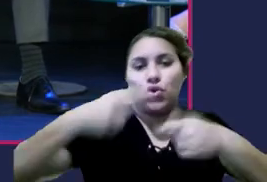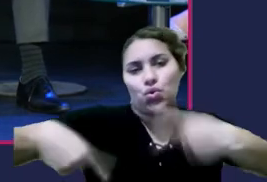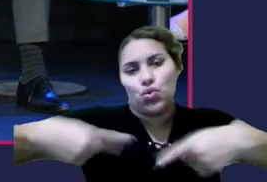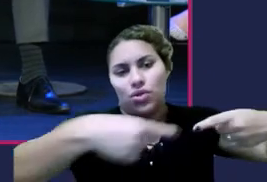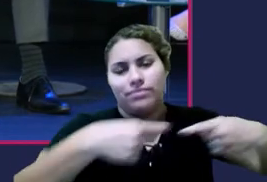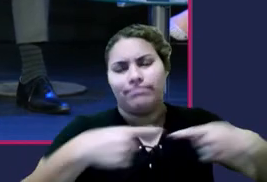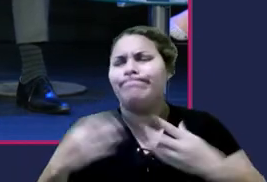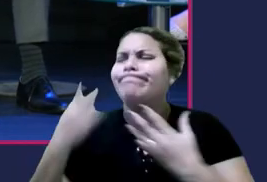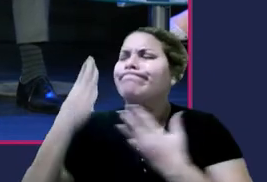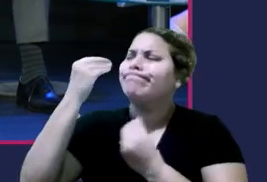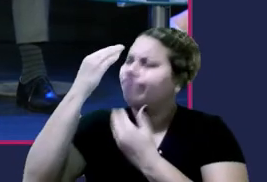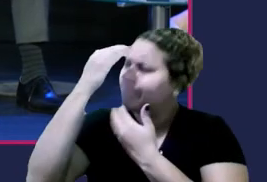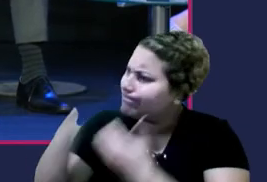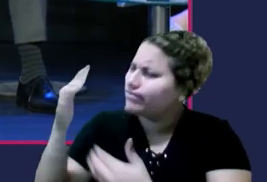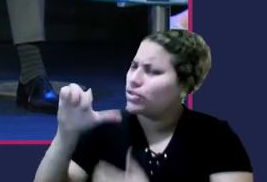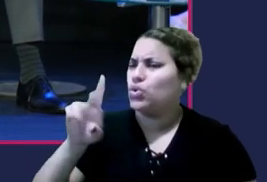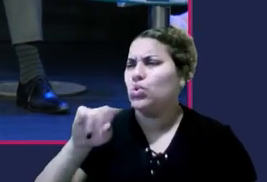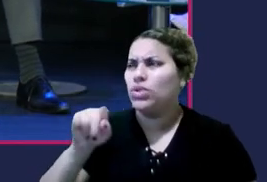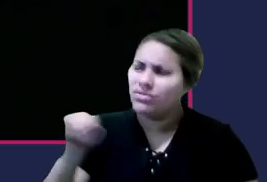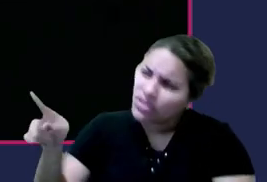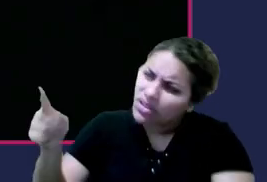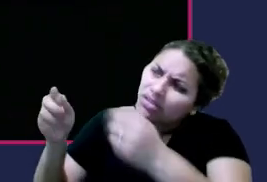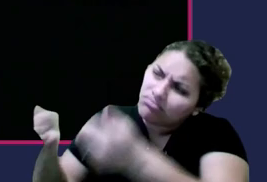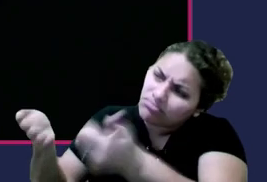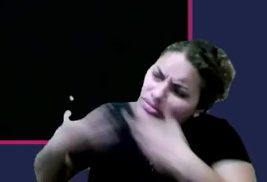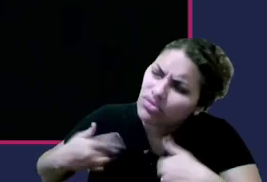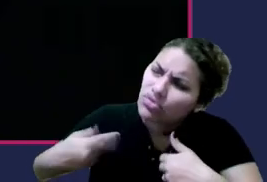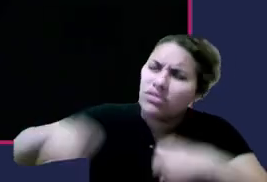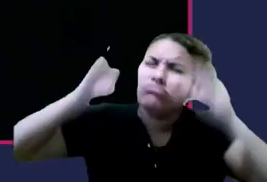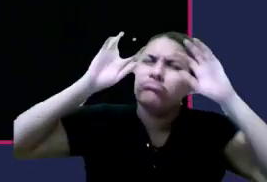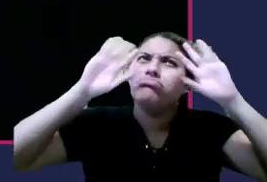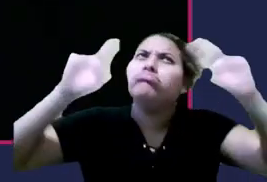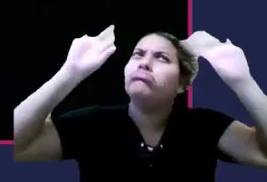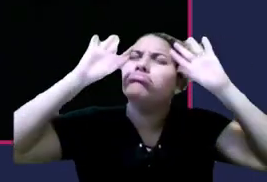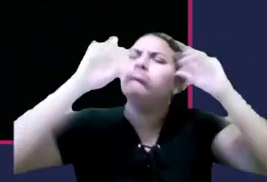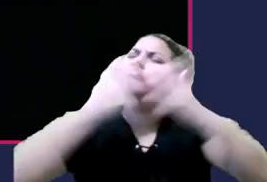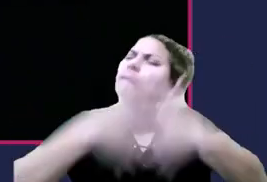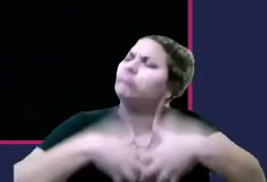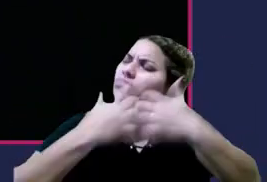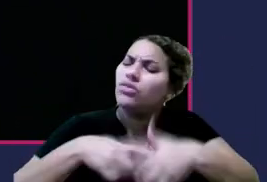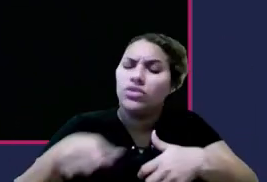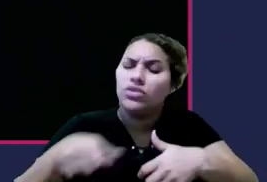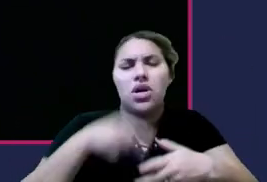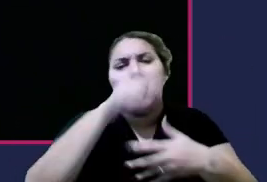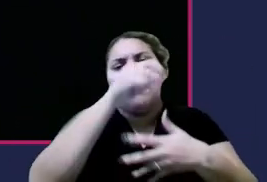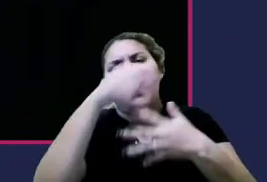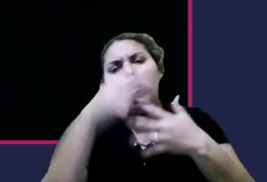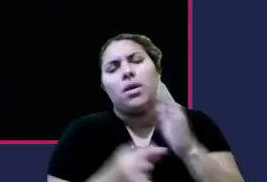to a bottleneck in the system. So thank you, Luiz.